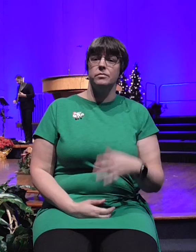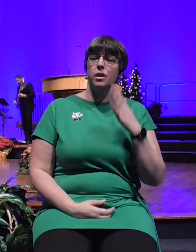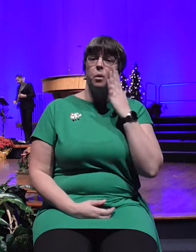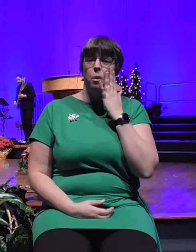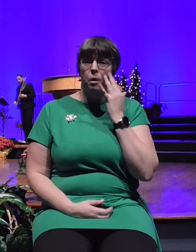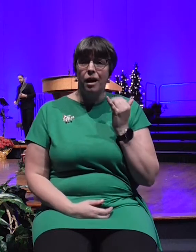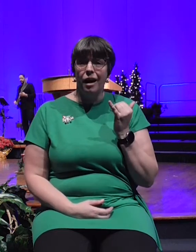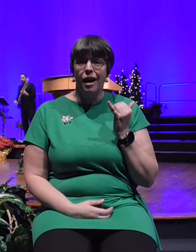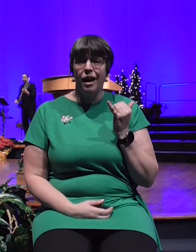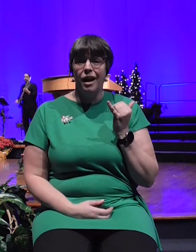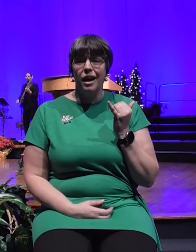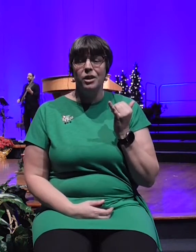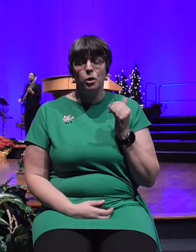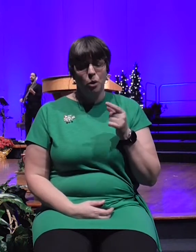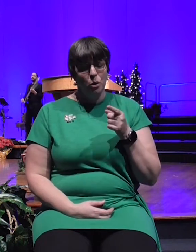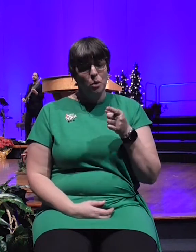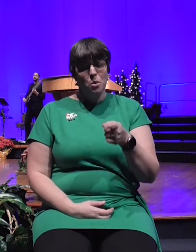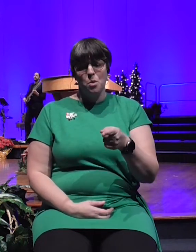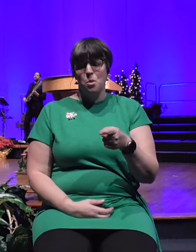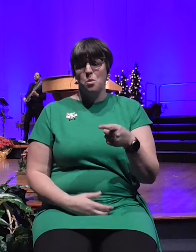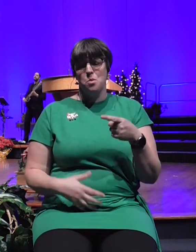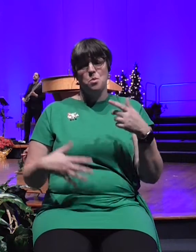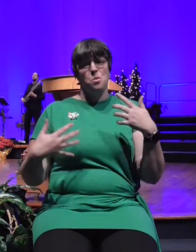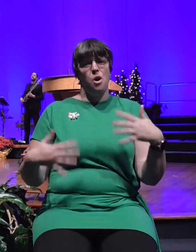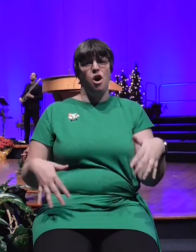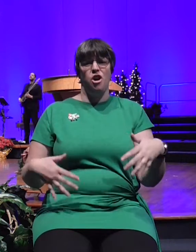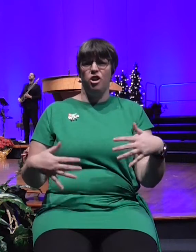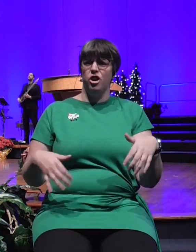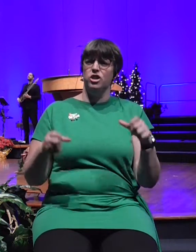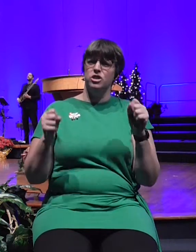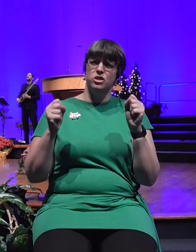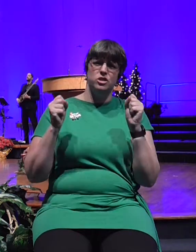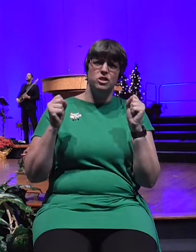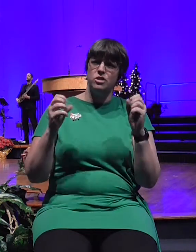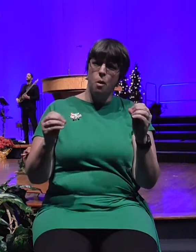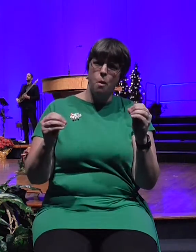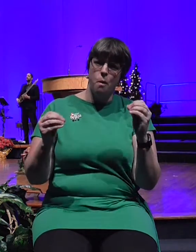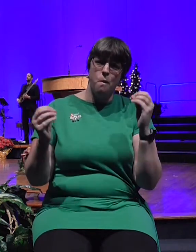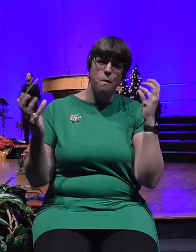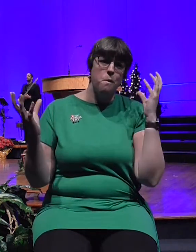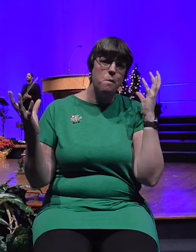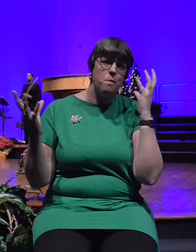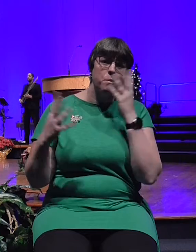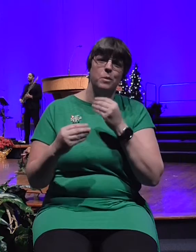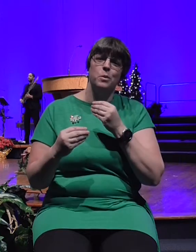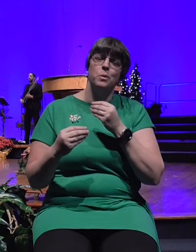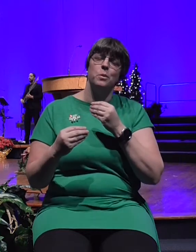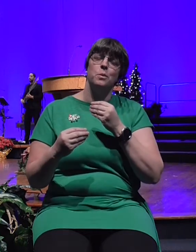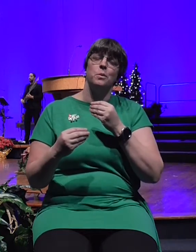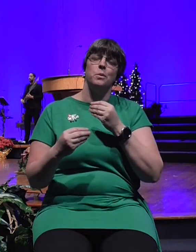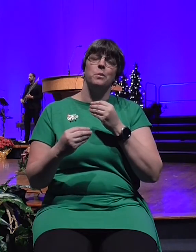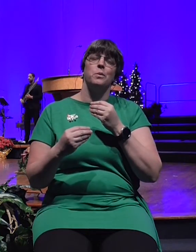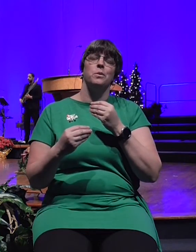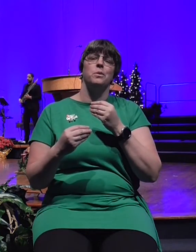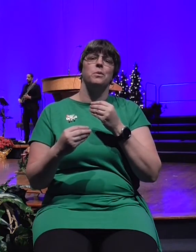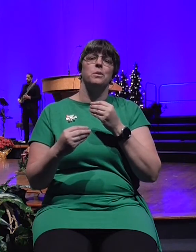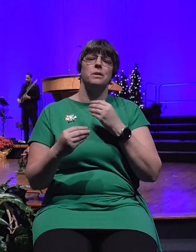'Cause you are so beautiful